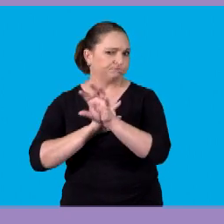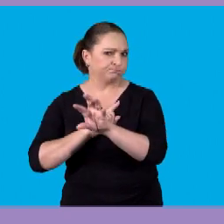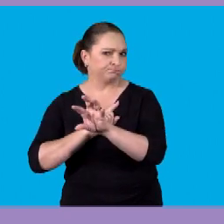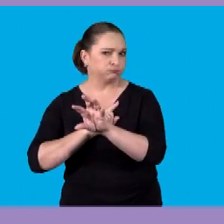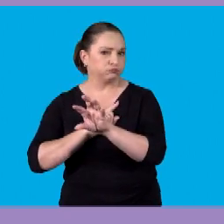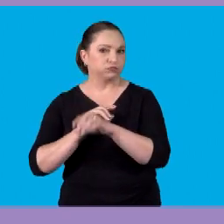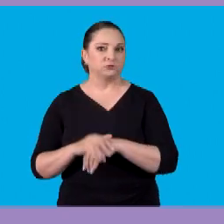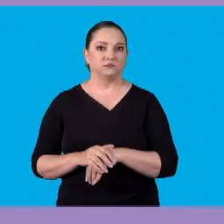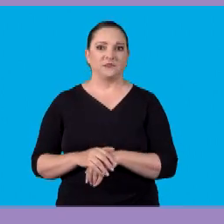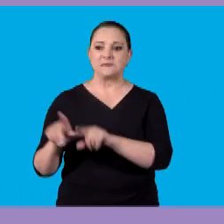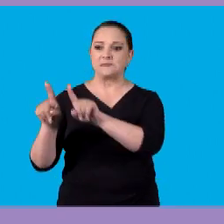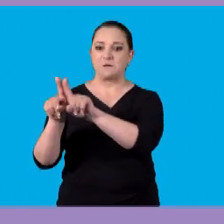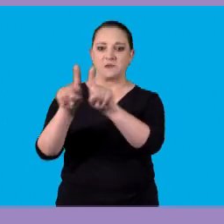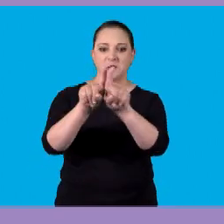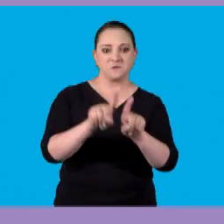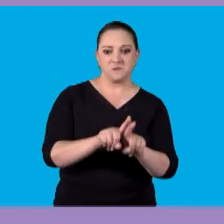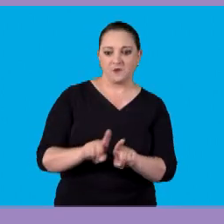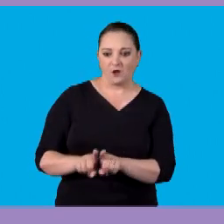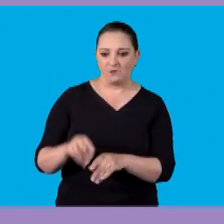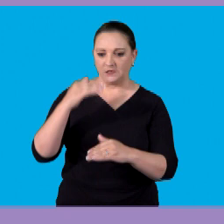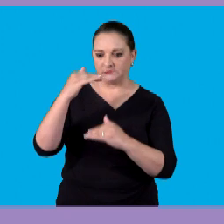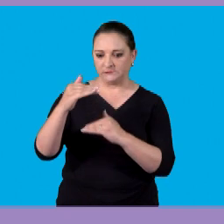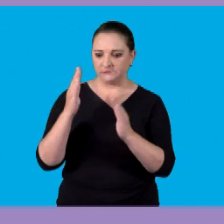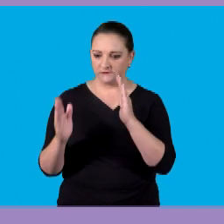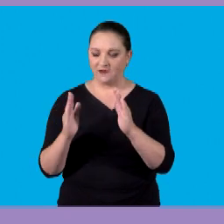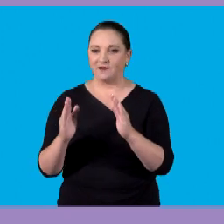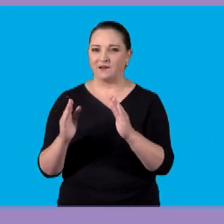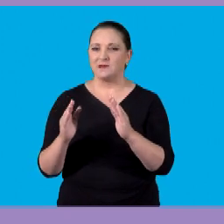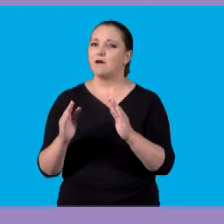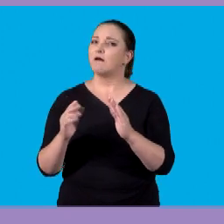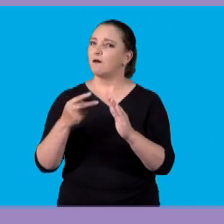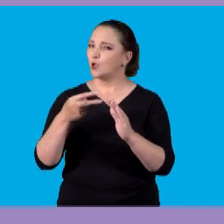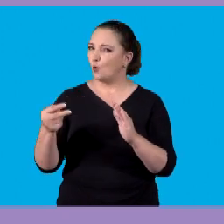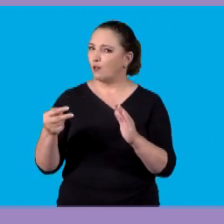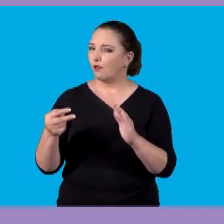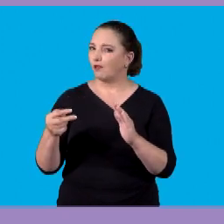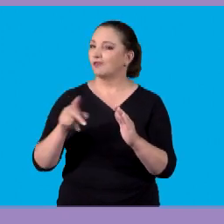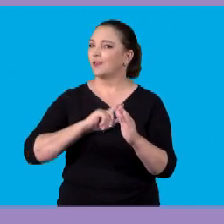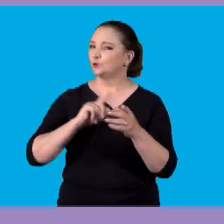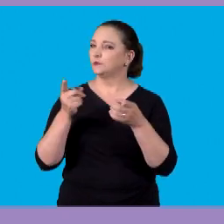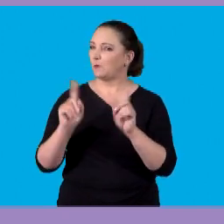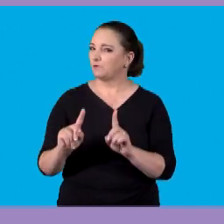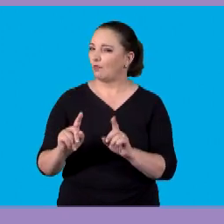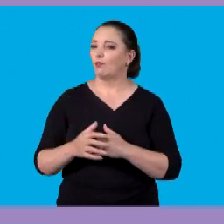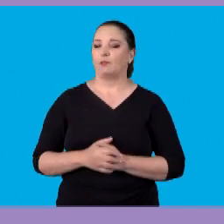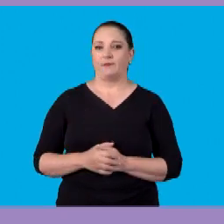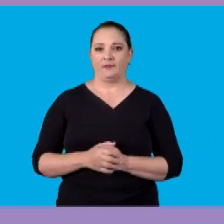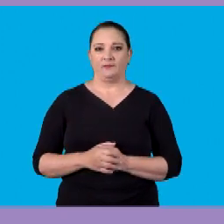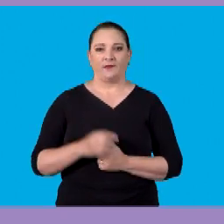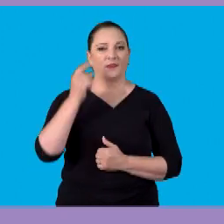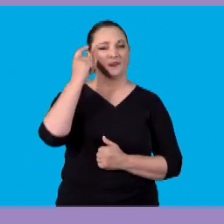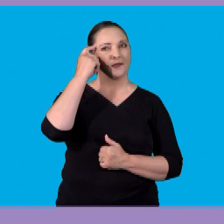That is because of all of the sides being equal. So all four sides are equal. So